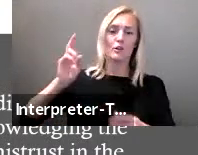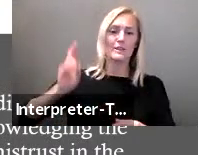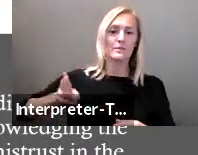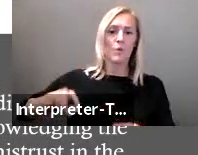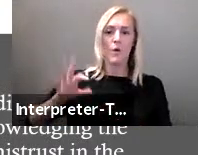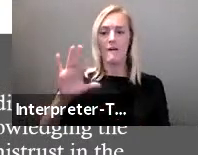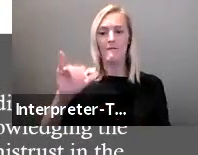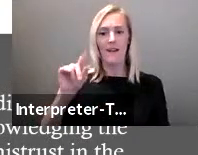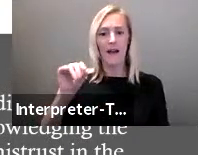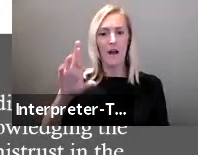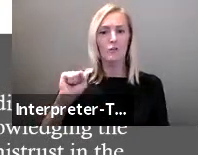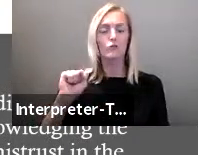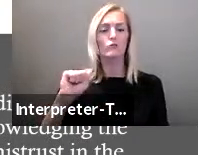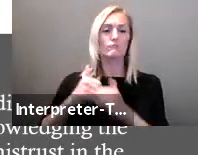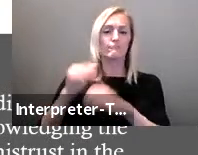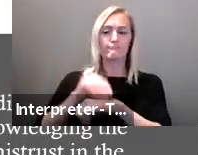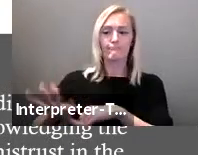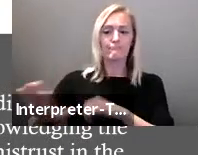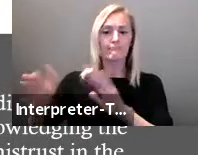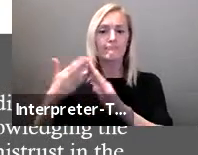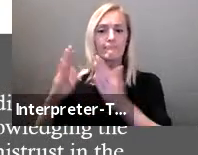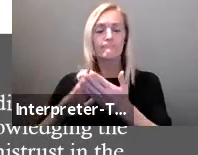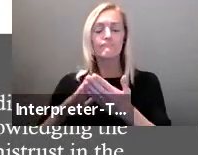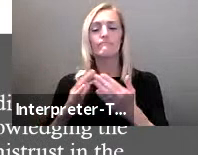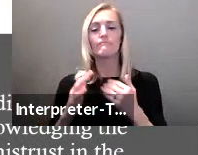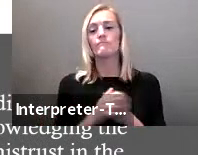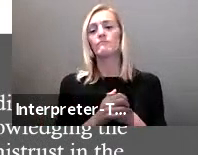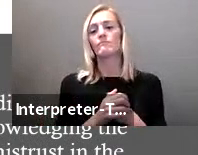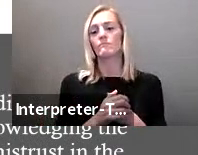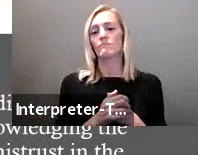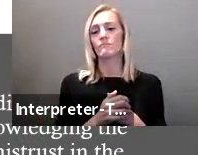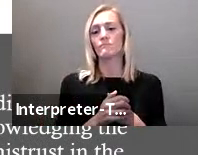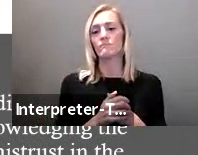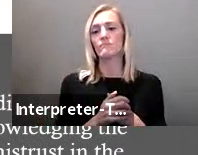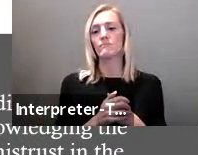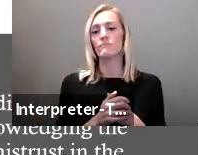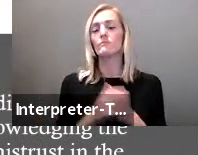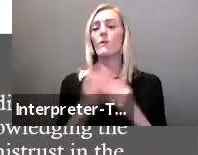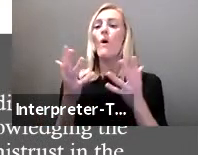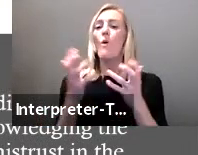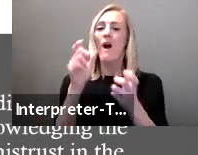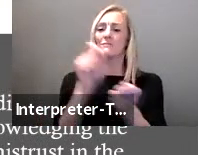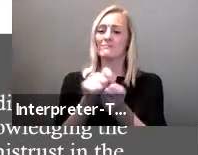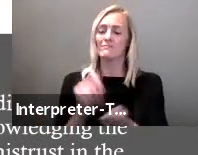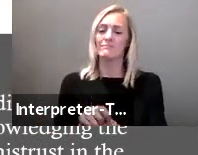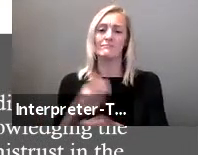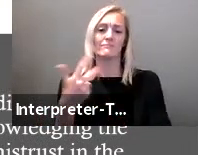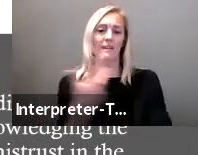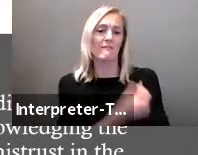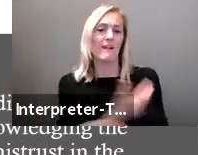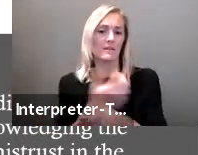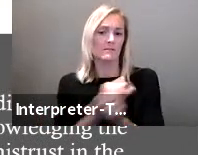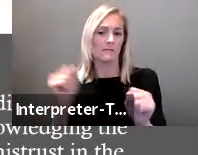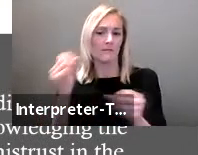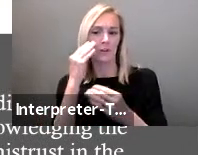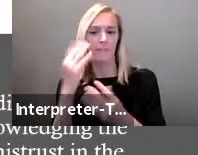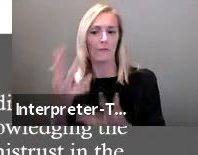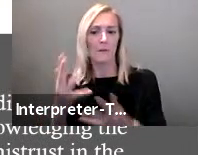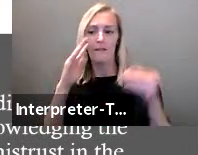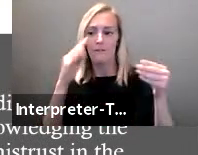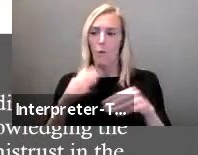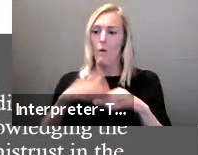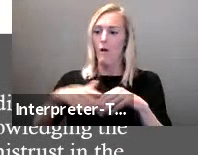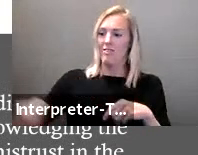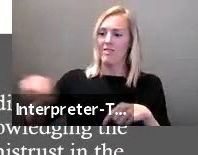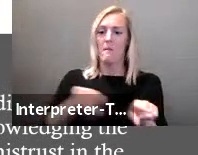how they affect their community, that they wanted to be provided specific vaccine safety information that was focused on them as